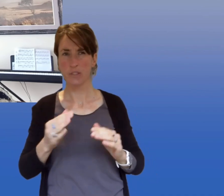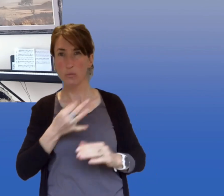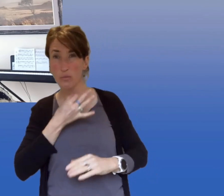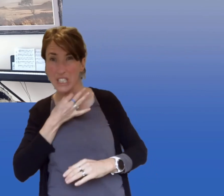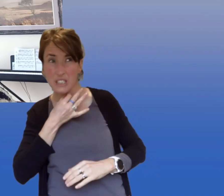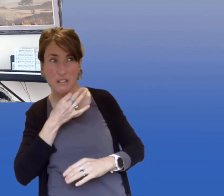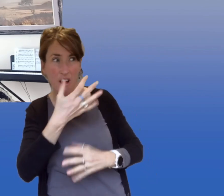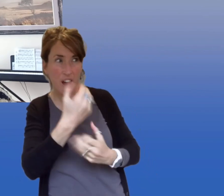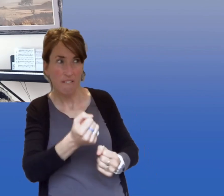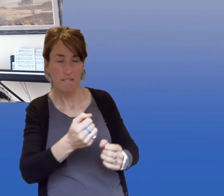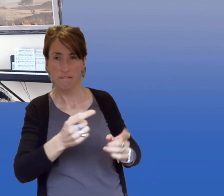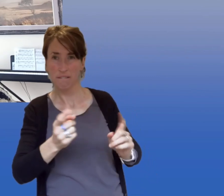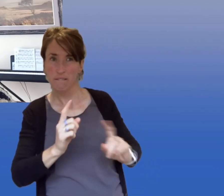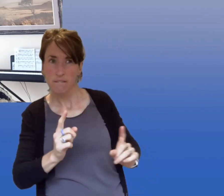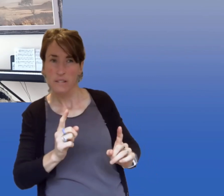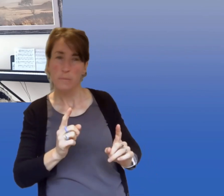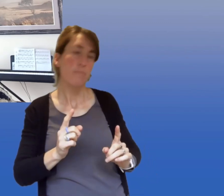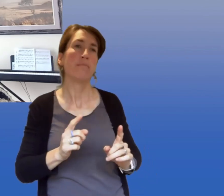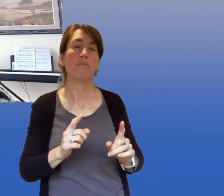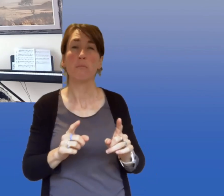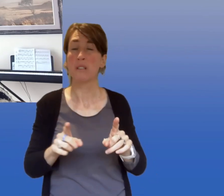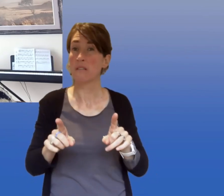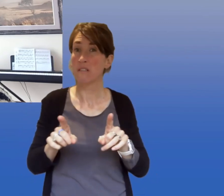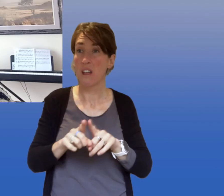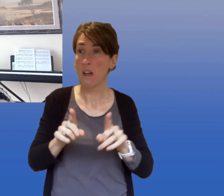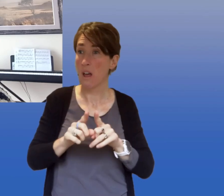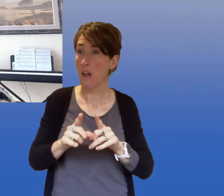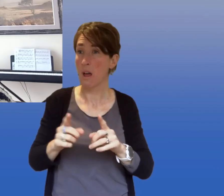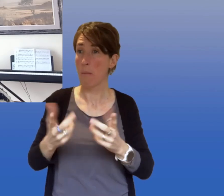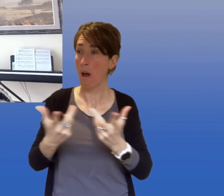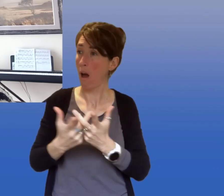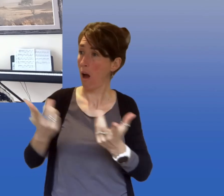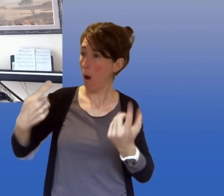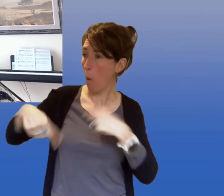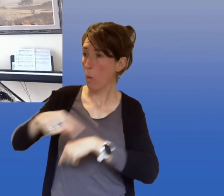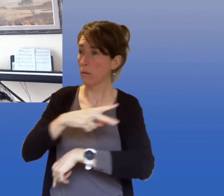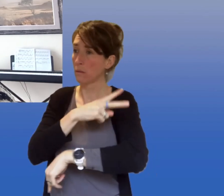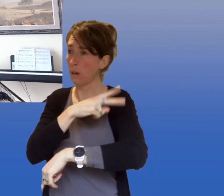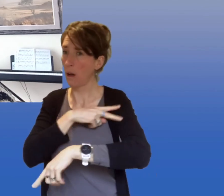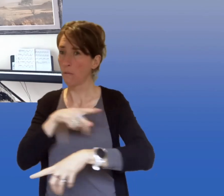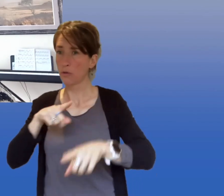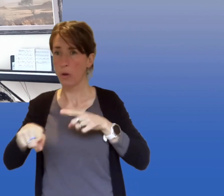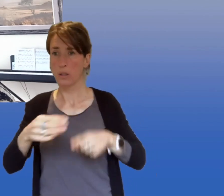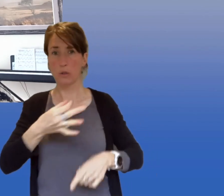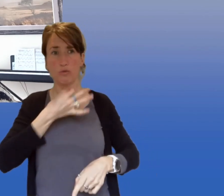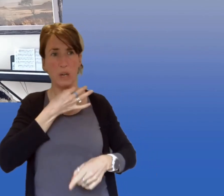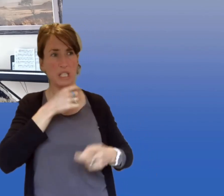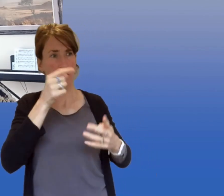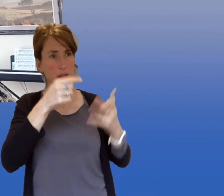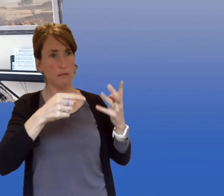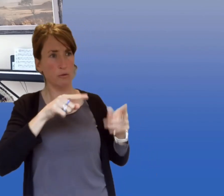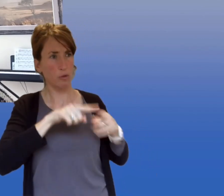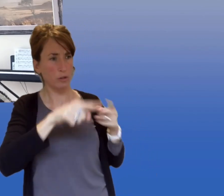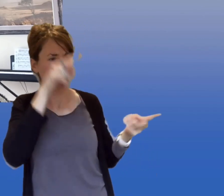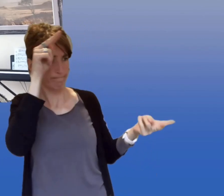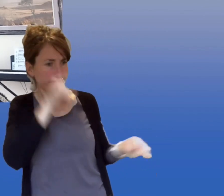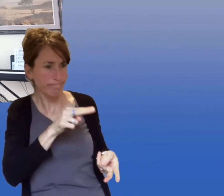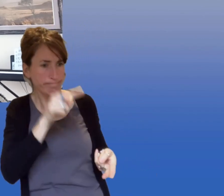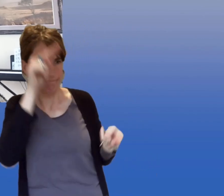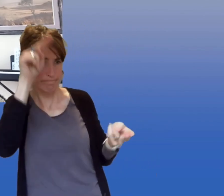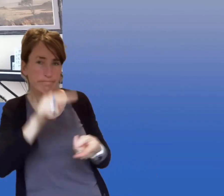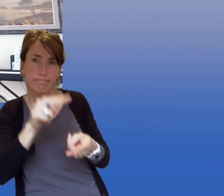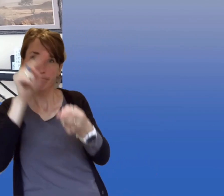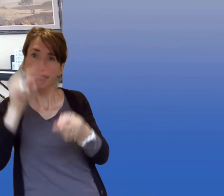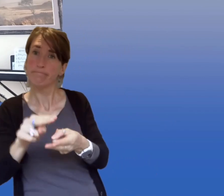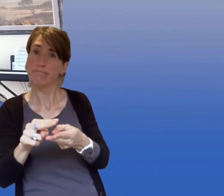sit around financial delivery, but also about the huge amount of work that's going into mitigating those risks. So that was good.